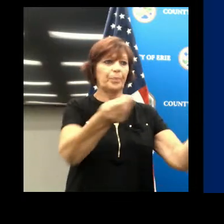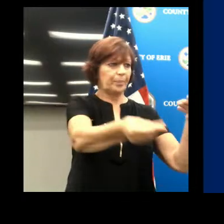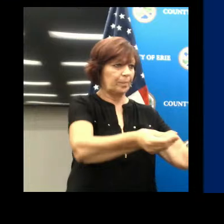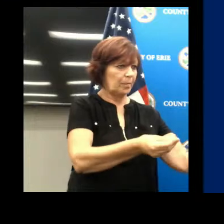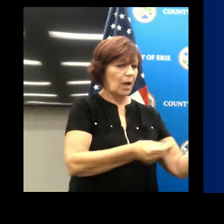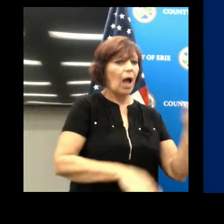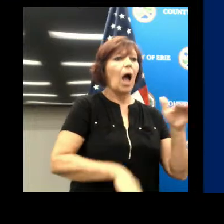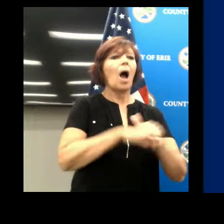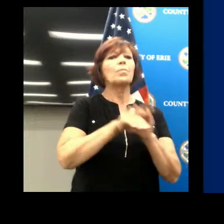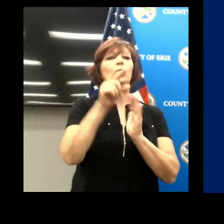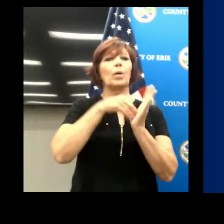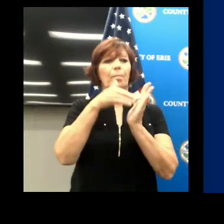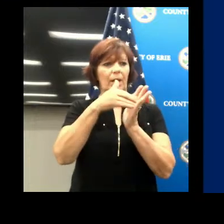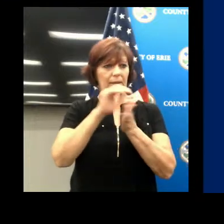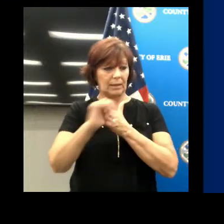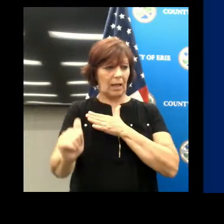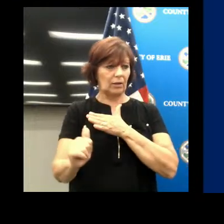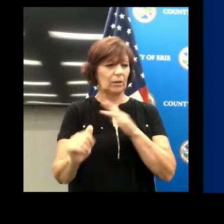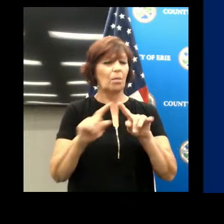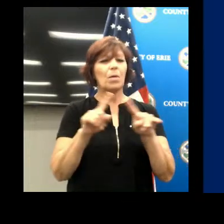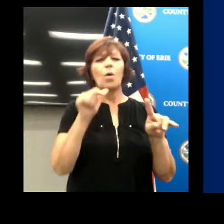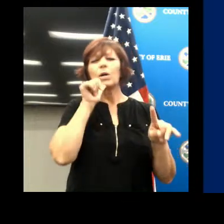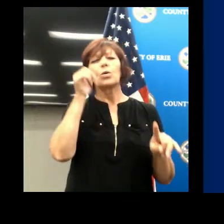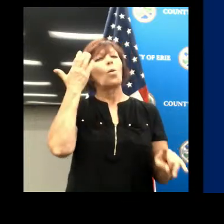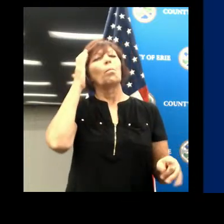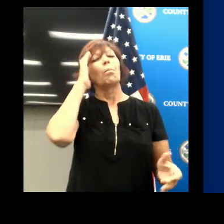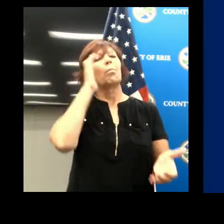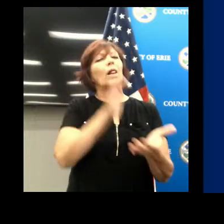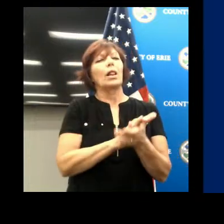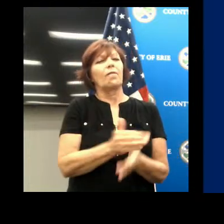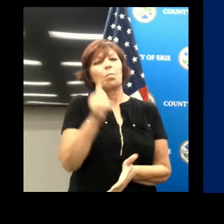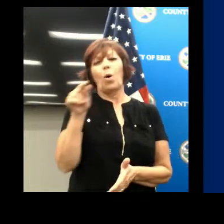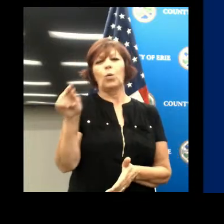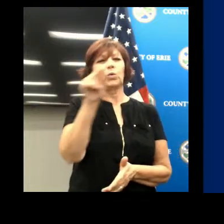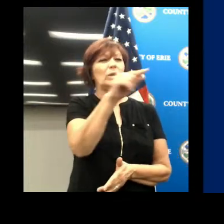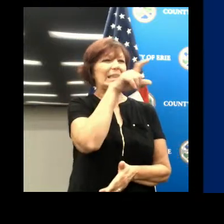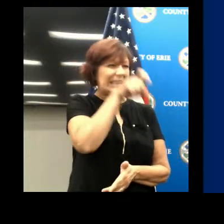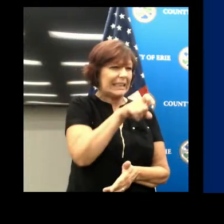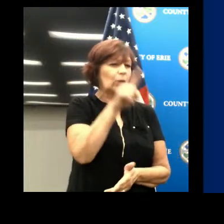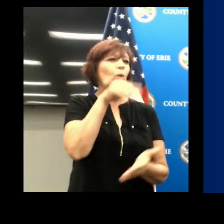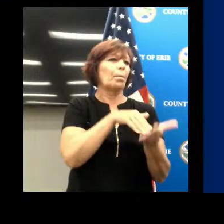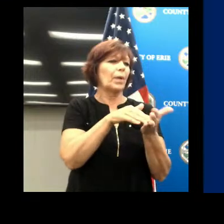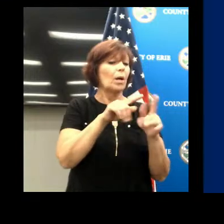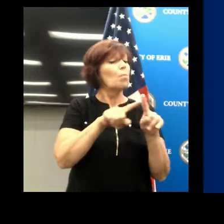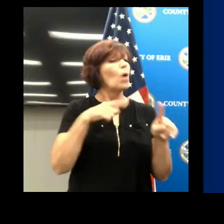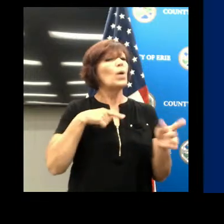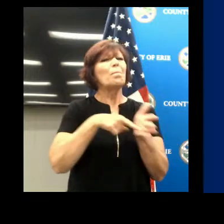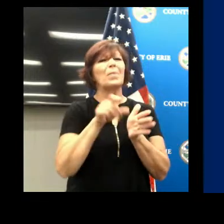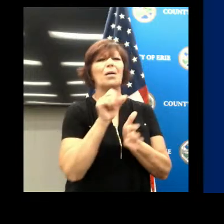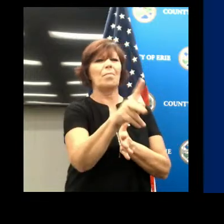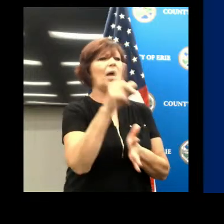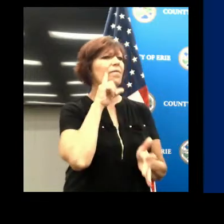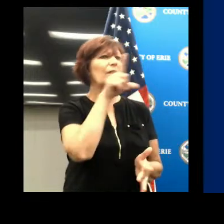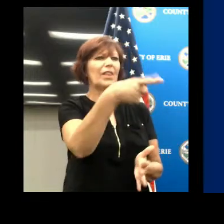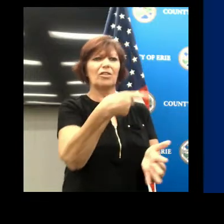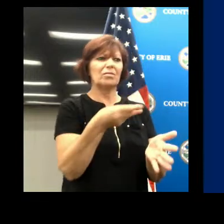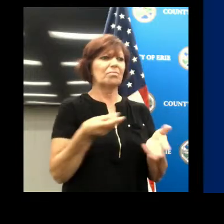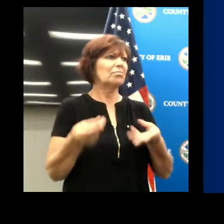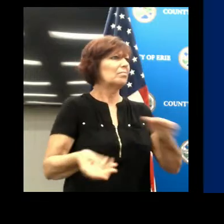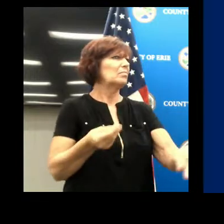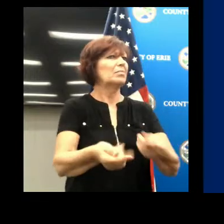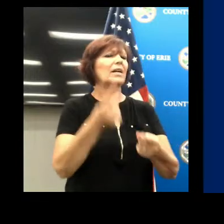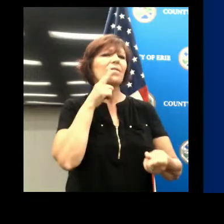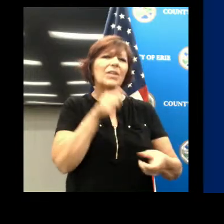we do not believe the vast majority of them will even approach that number, but we do want to reimburse them for their unanticipated expenses in